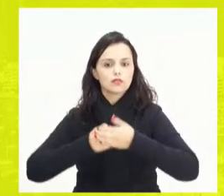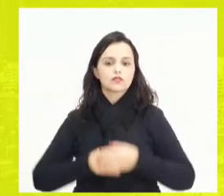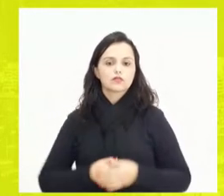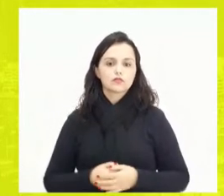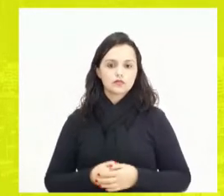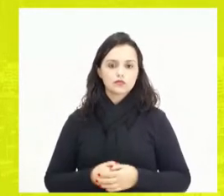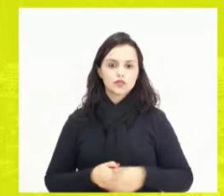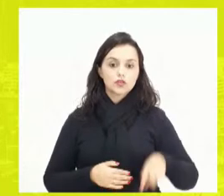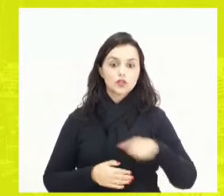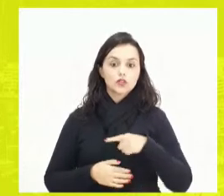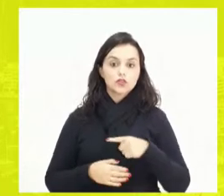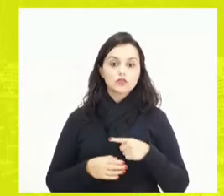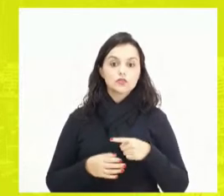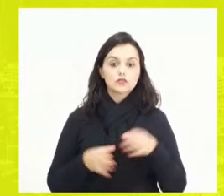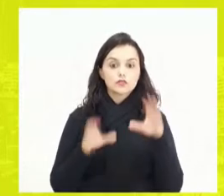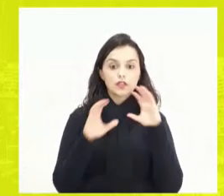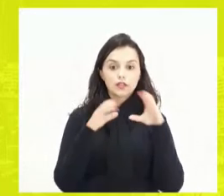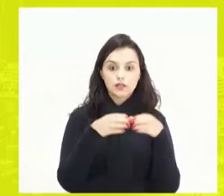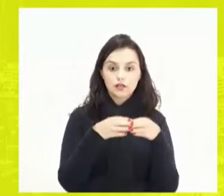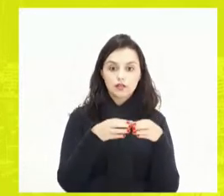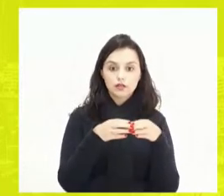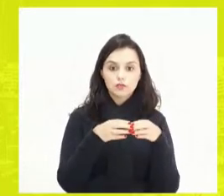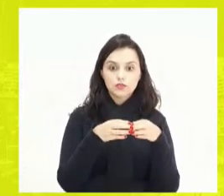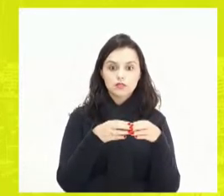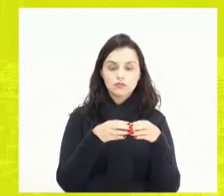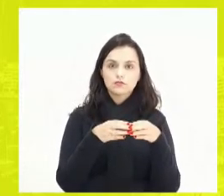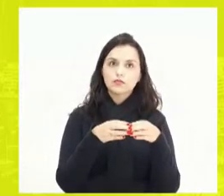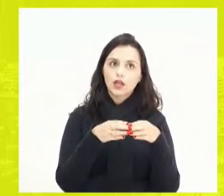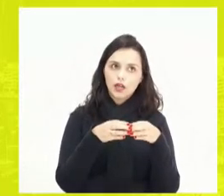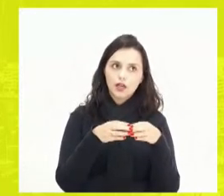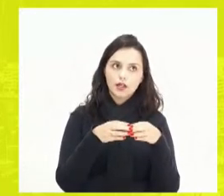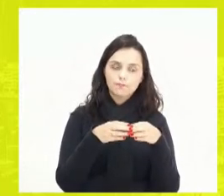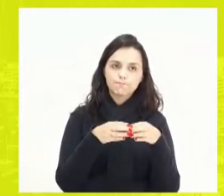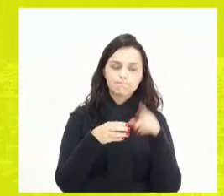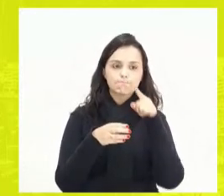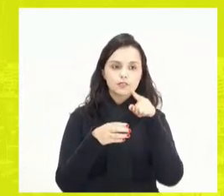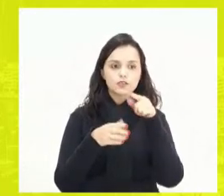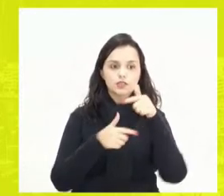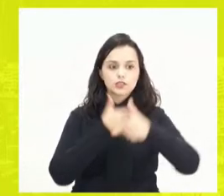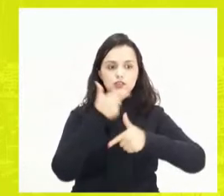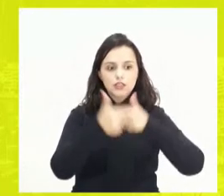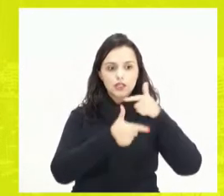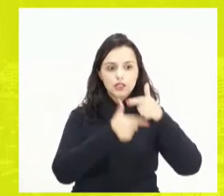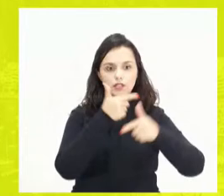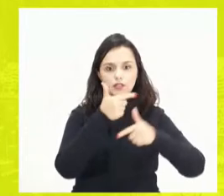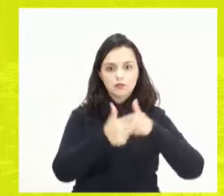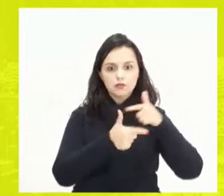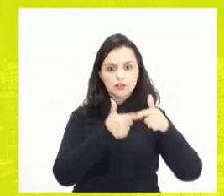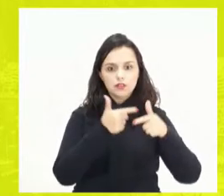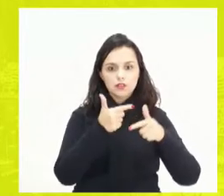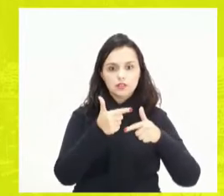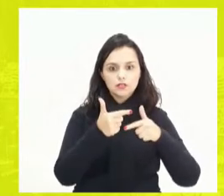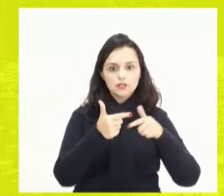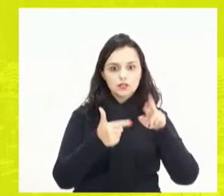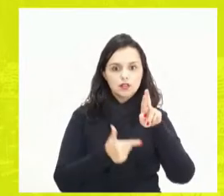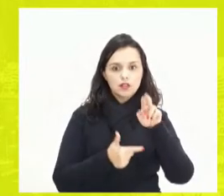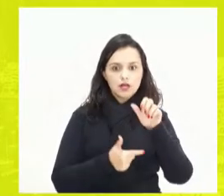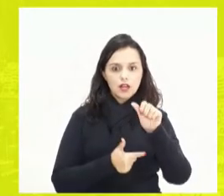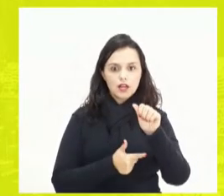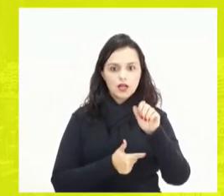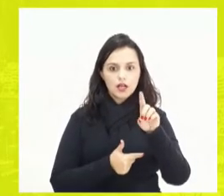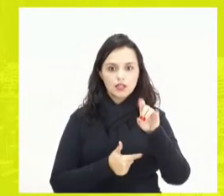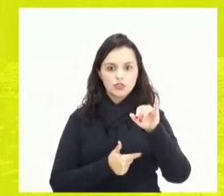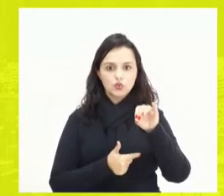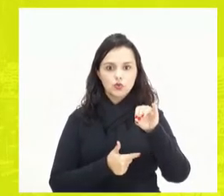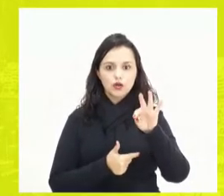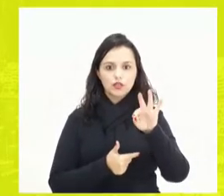coverage issue how are we going to create teams that are going to take turns now you are in the radioactive coverage